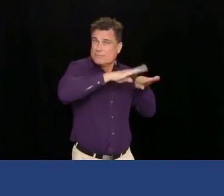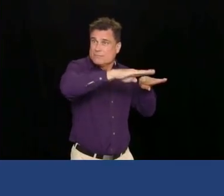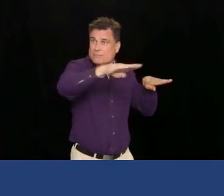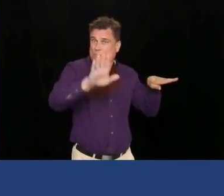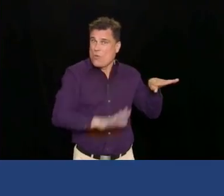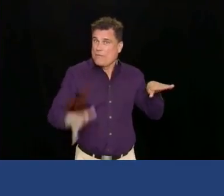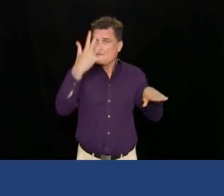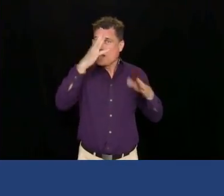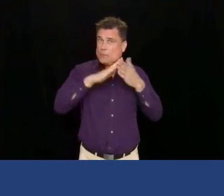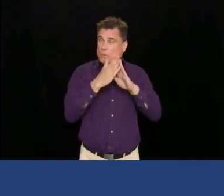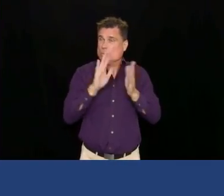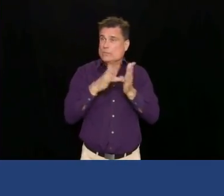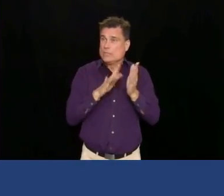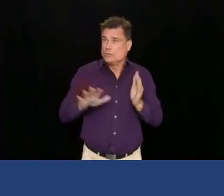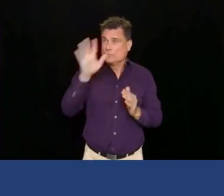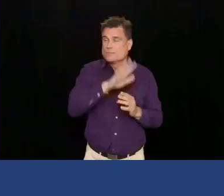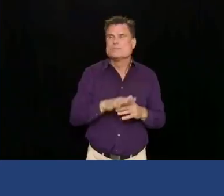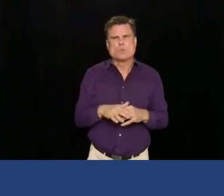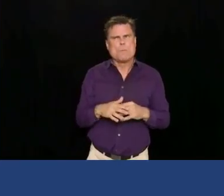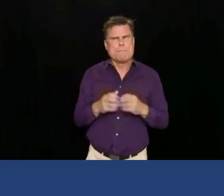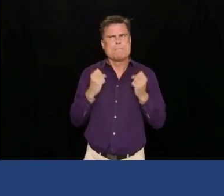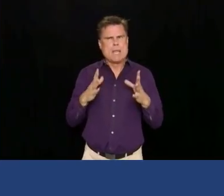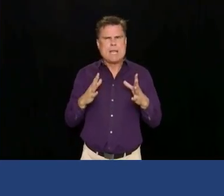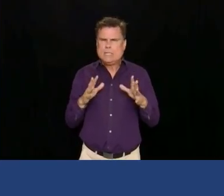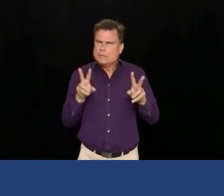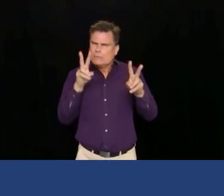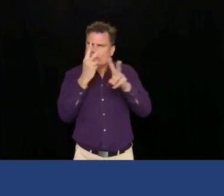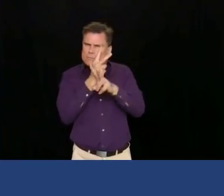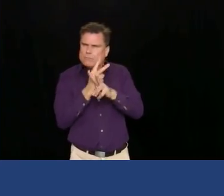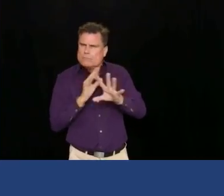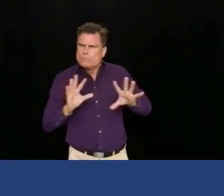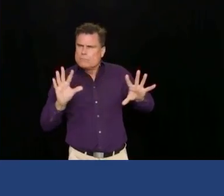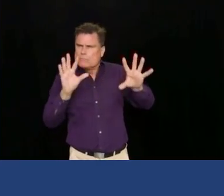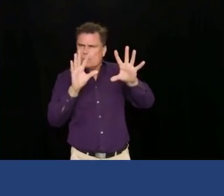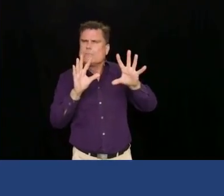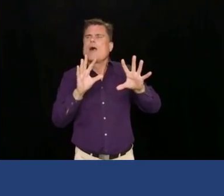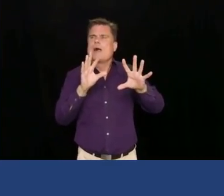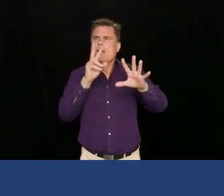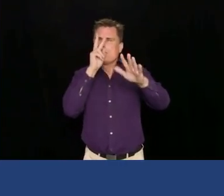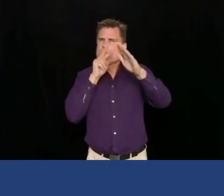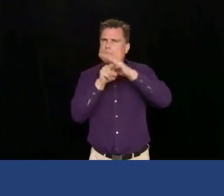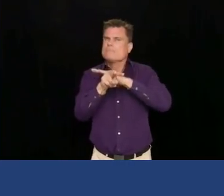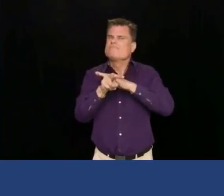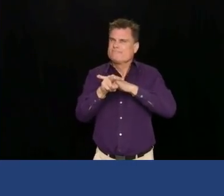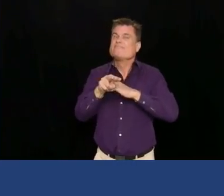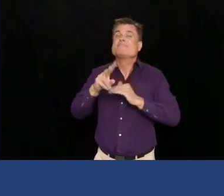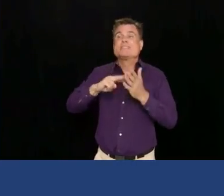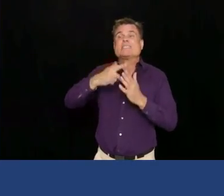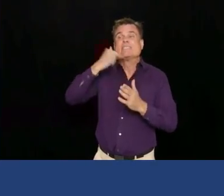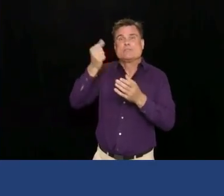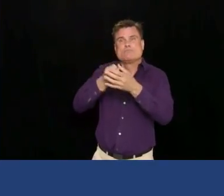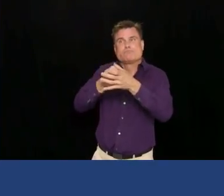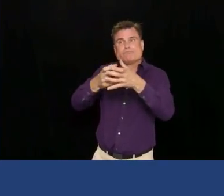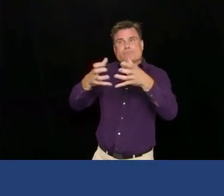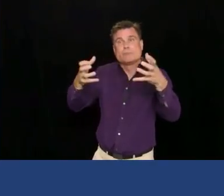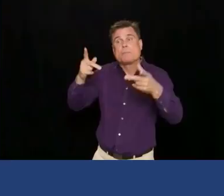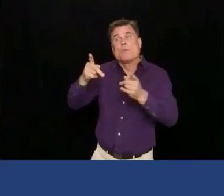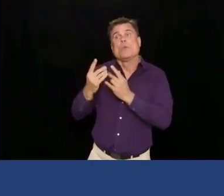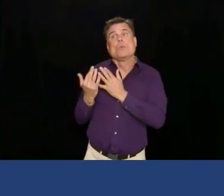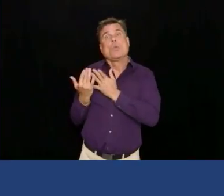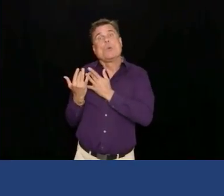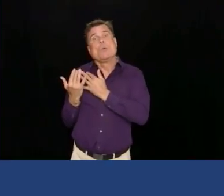many factors when determining where to locate these projects, including population projections, wait times for admissions,